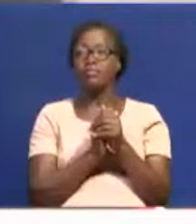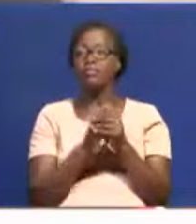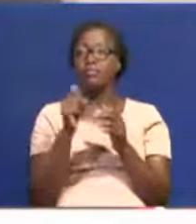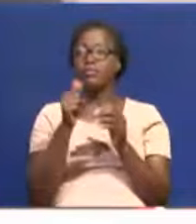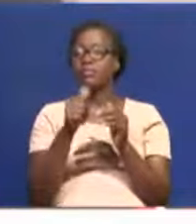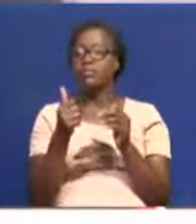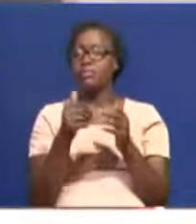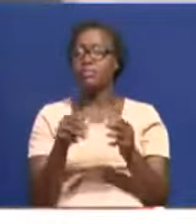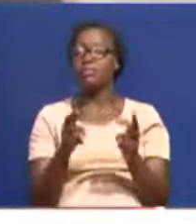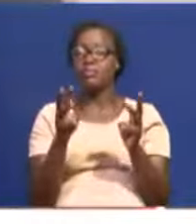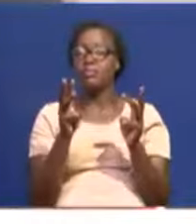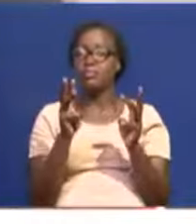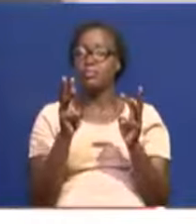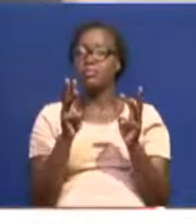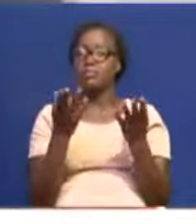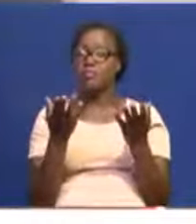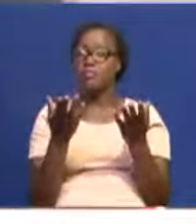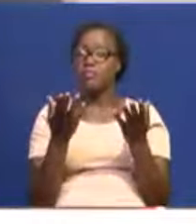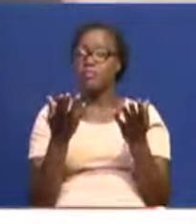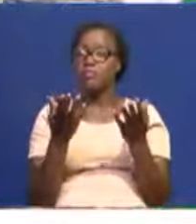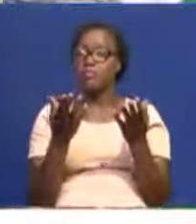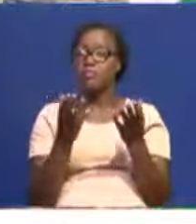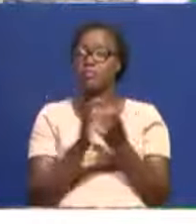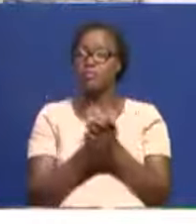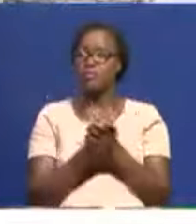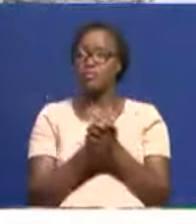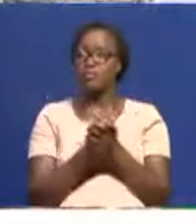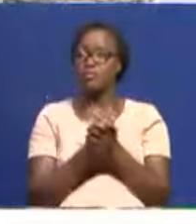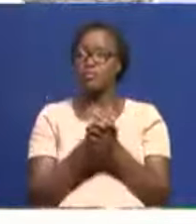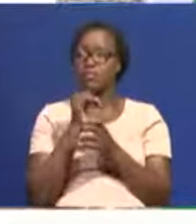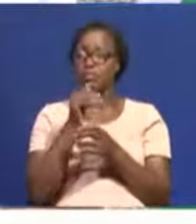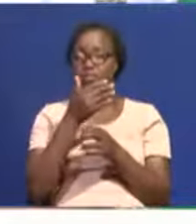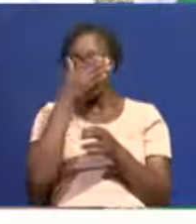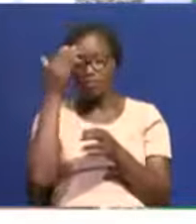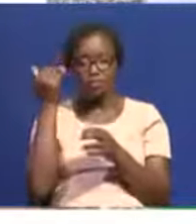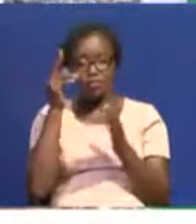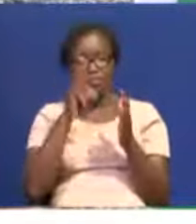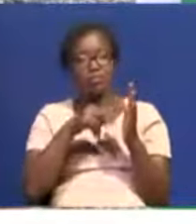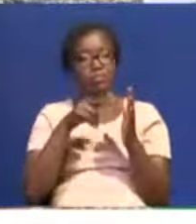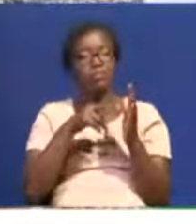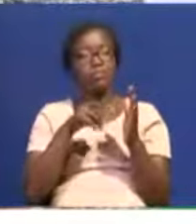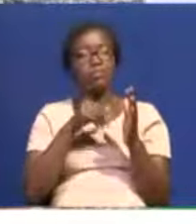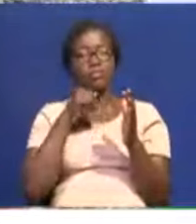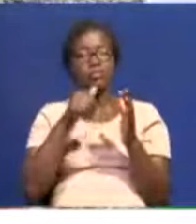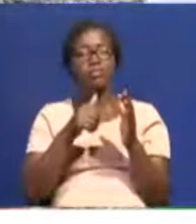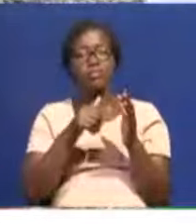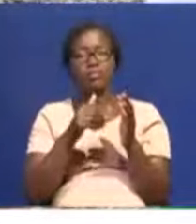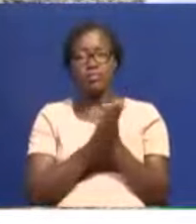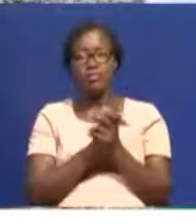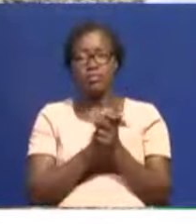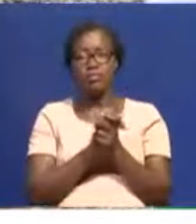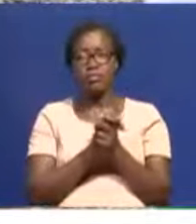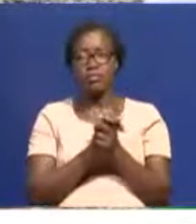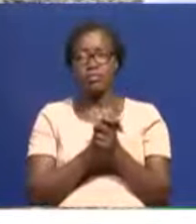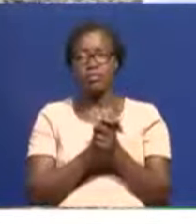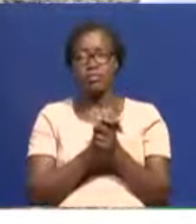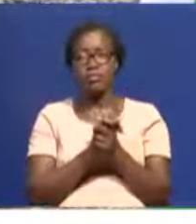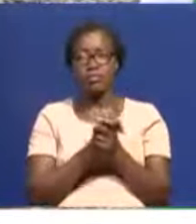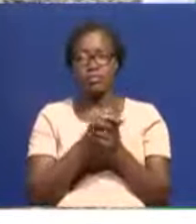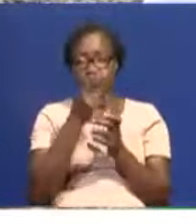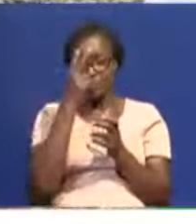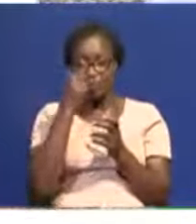kingine nimebakisha kweli. Mtakuja therapy au kusoma. Usisahau unafaa upewe mtu in the future.